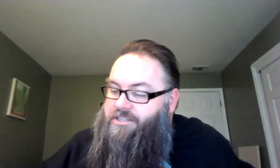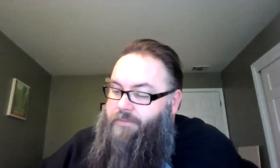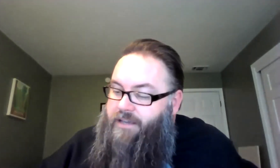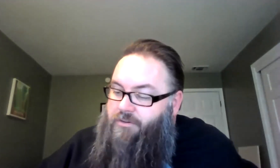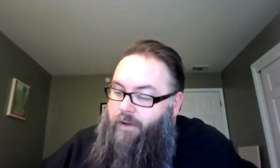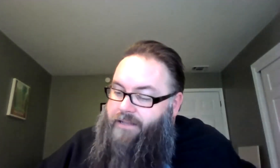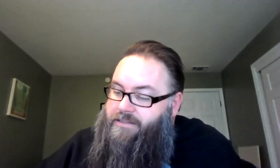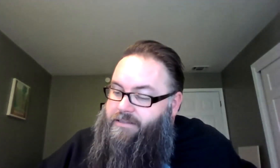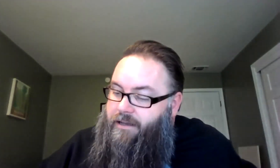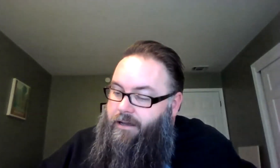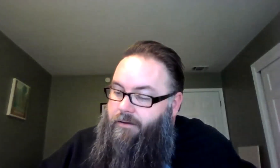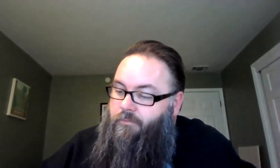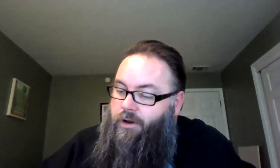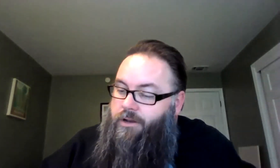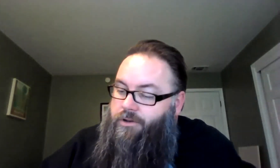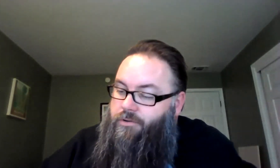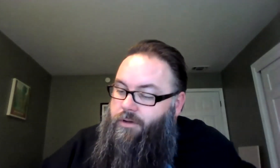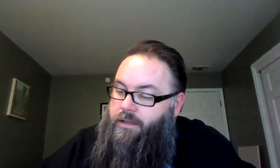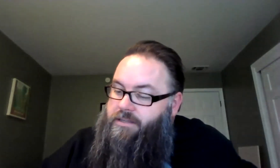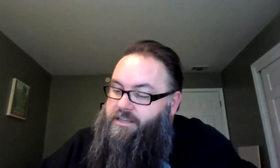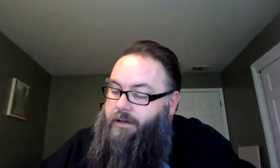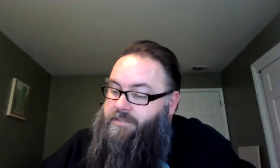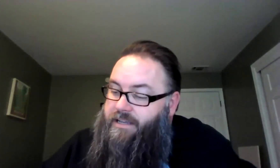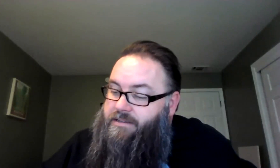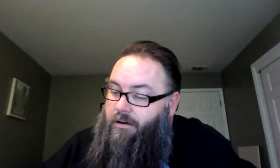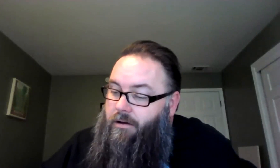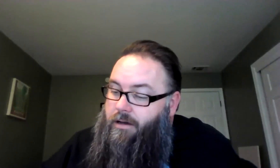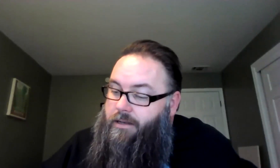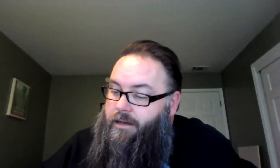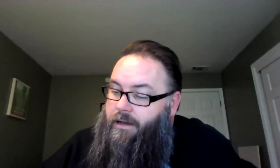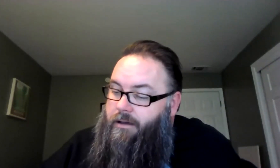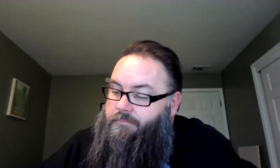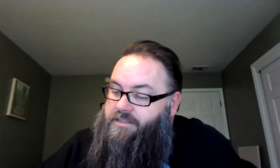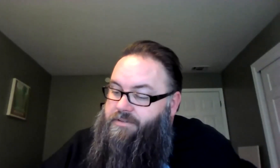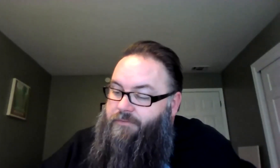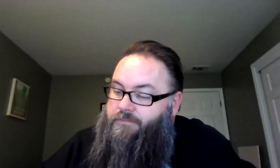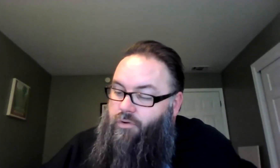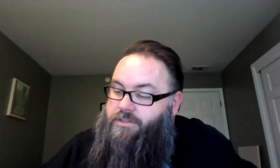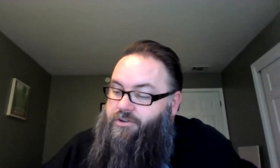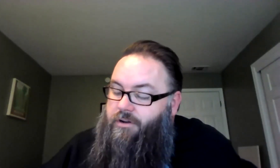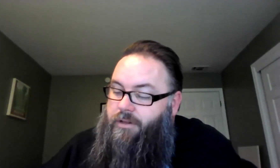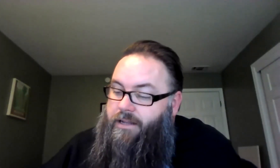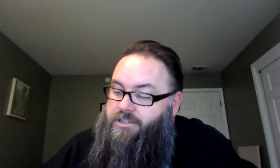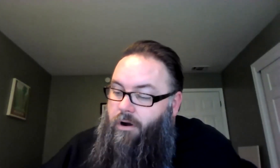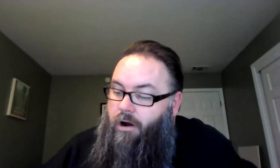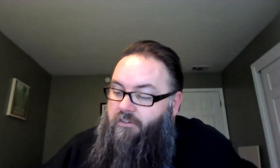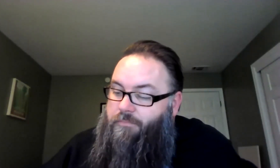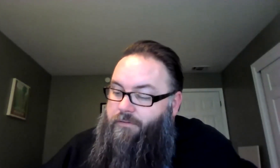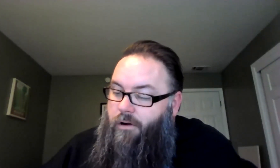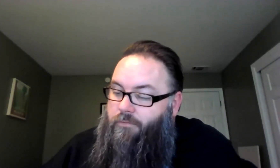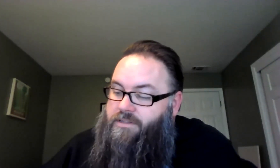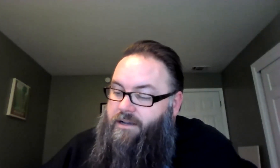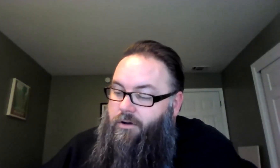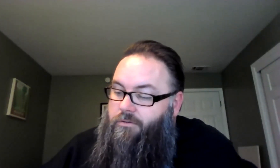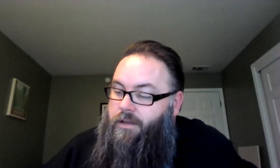our HCBS grants. We're going to do some updates on some stuff out of Jordan's unit related to our